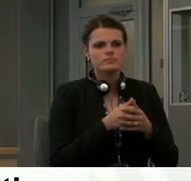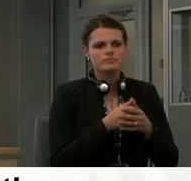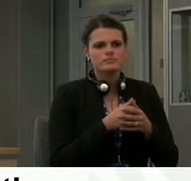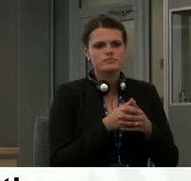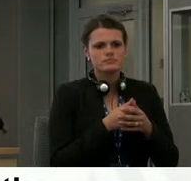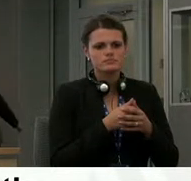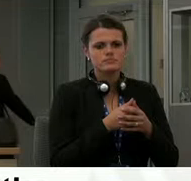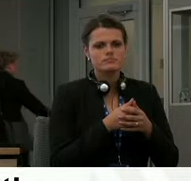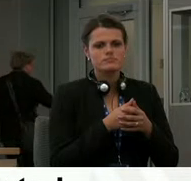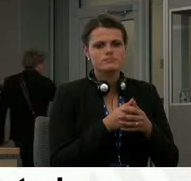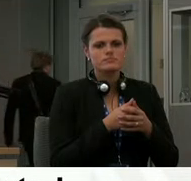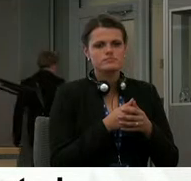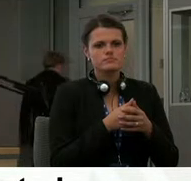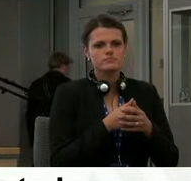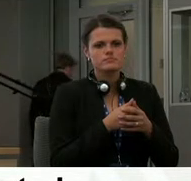just before me.